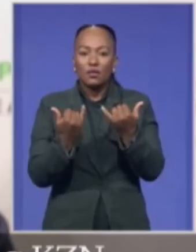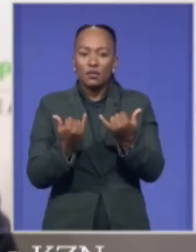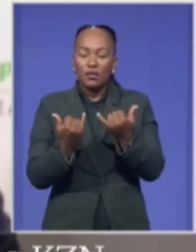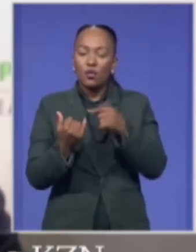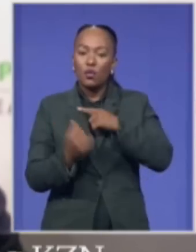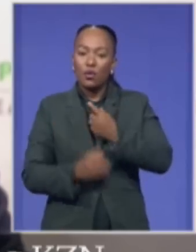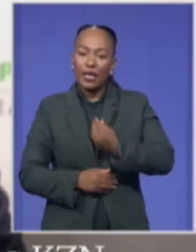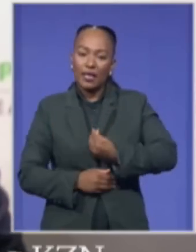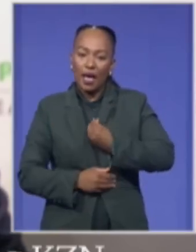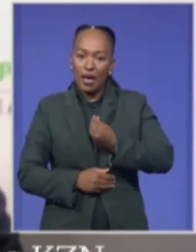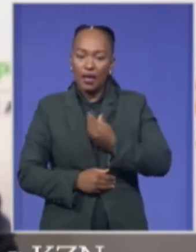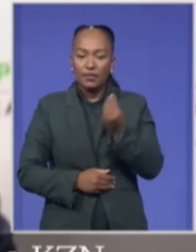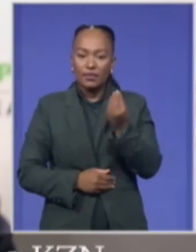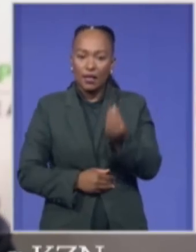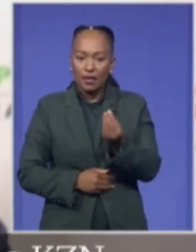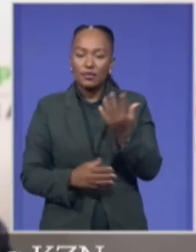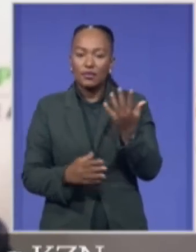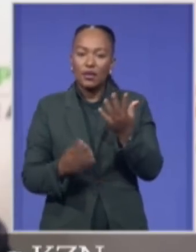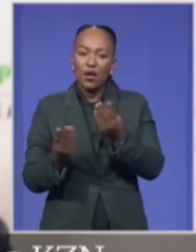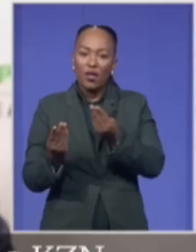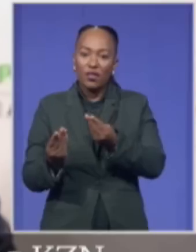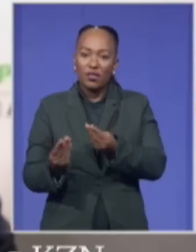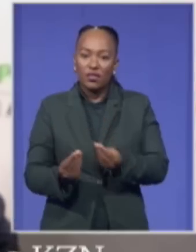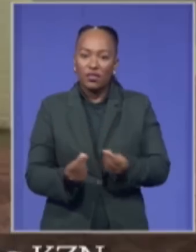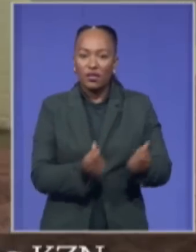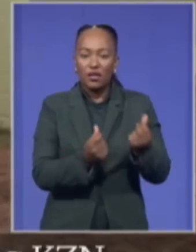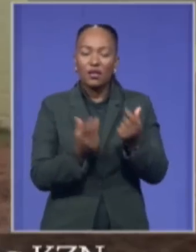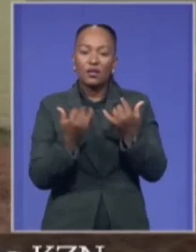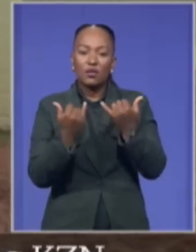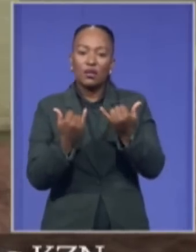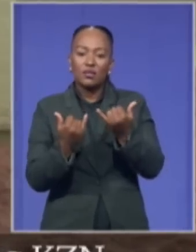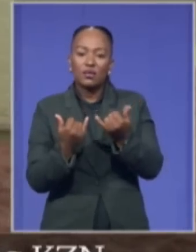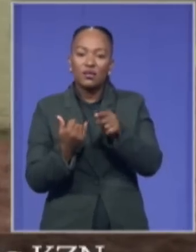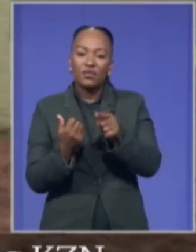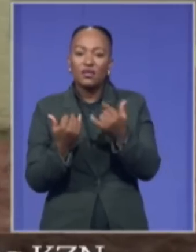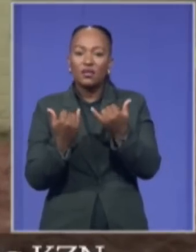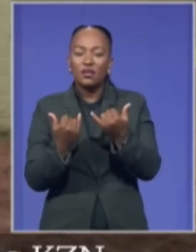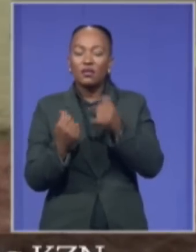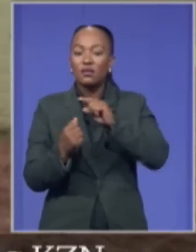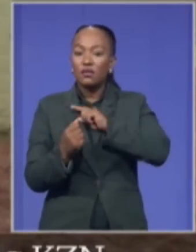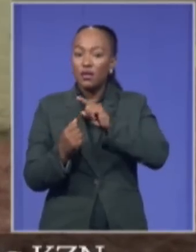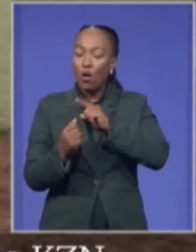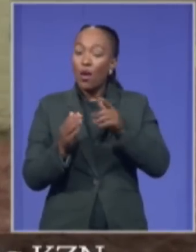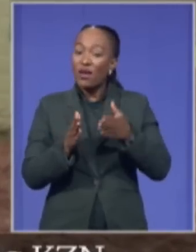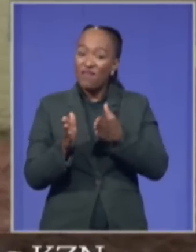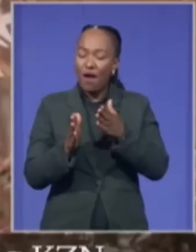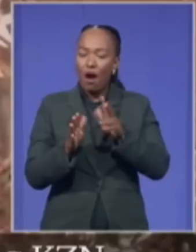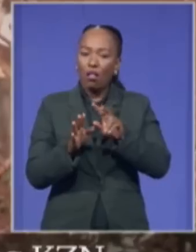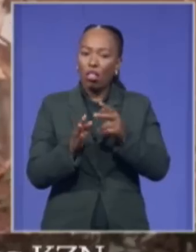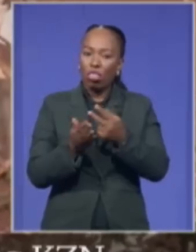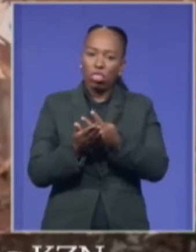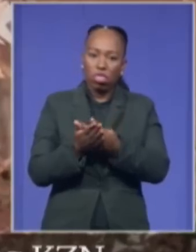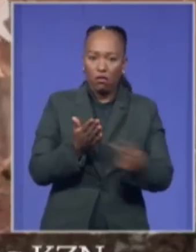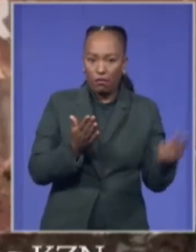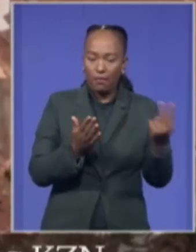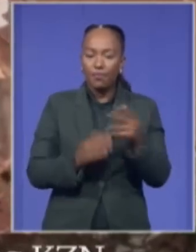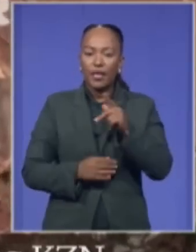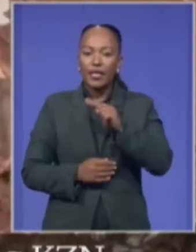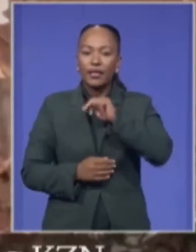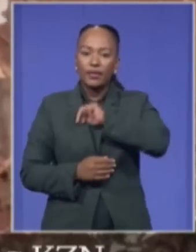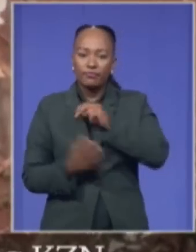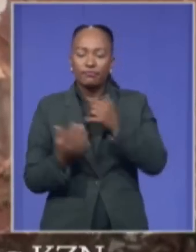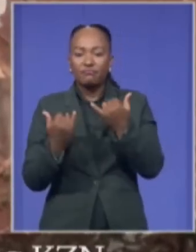young child was swept away while trying to cross a river. Ke batho ba tsiletseng ba hlokahetseng KZN